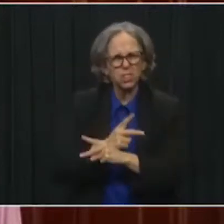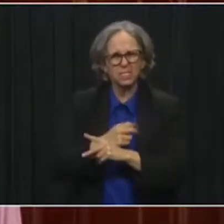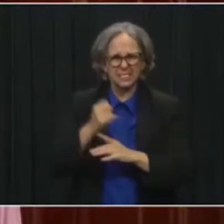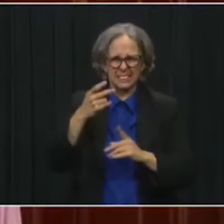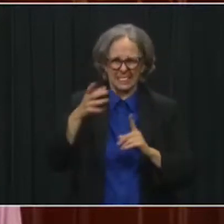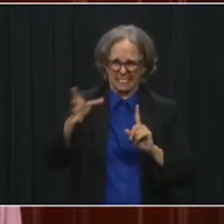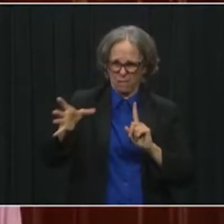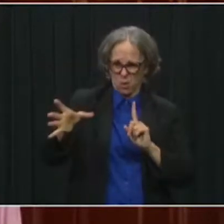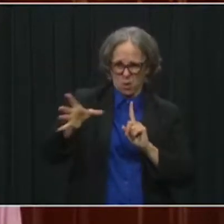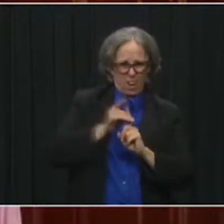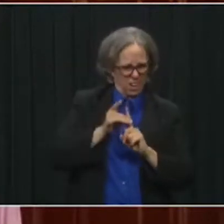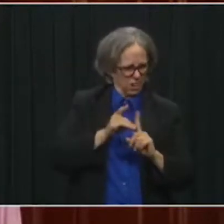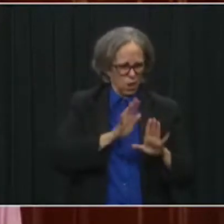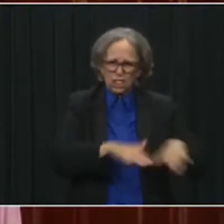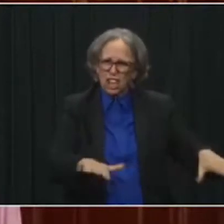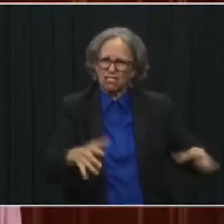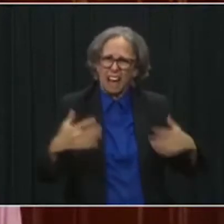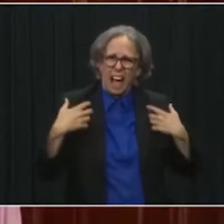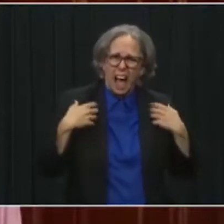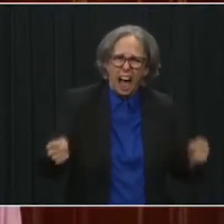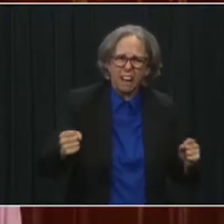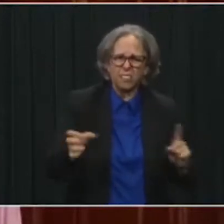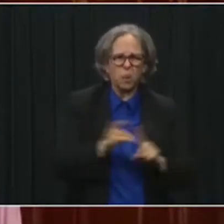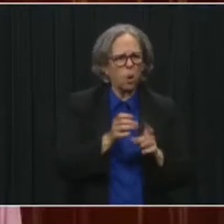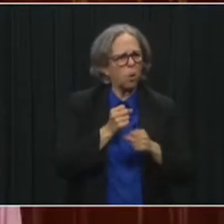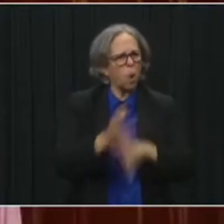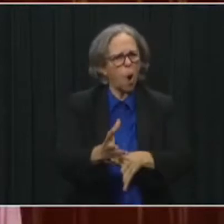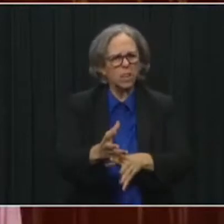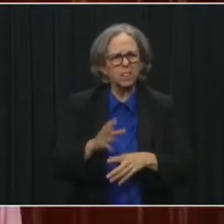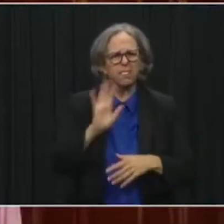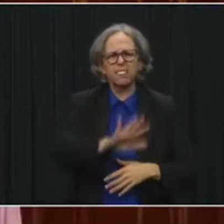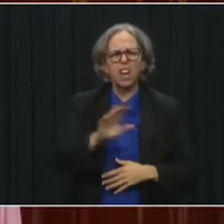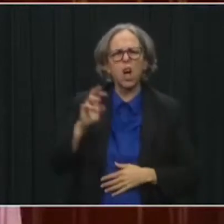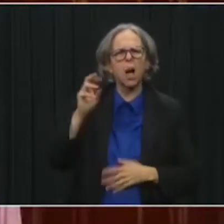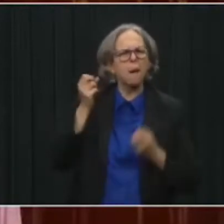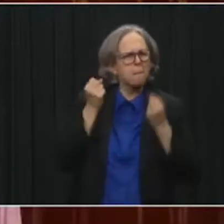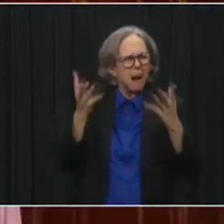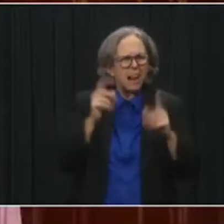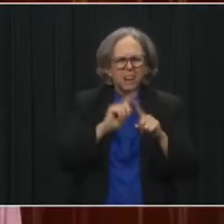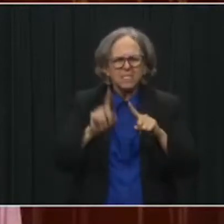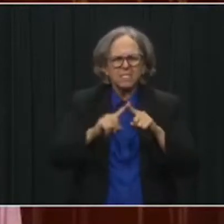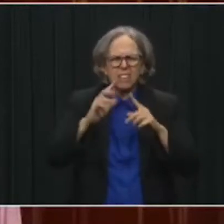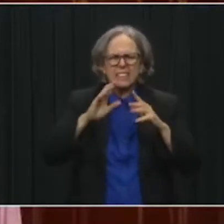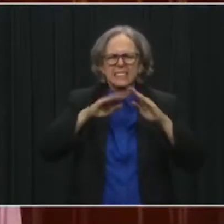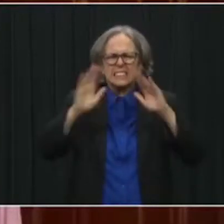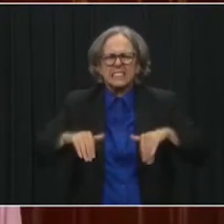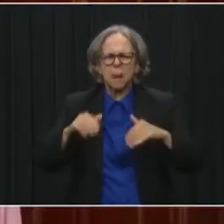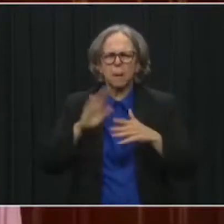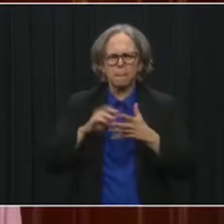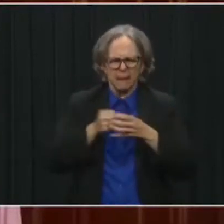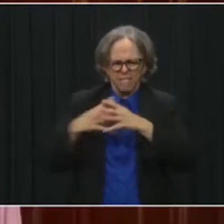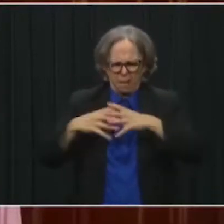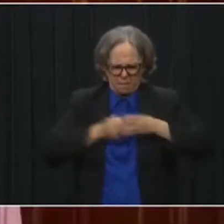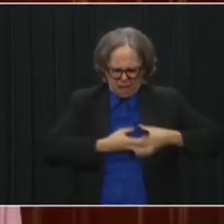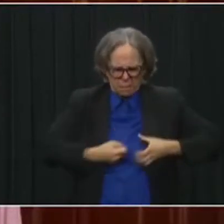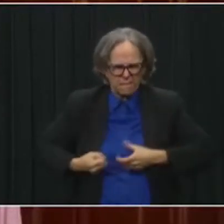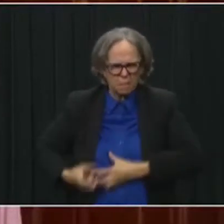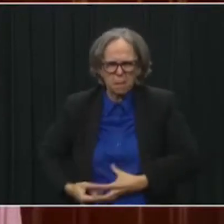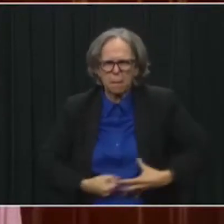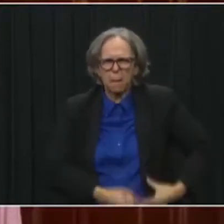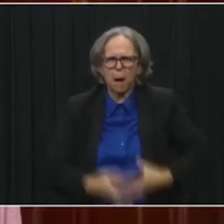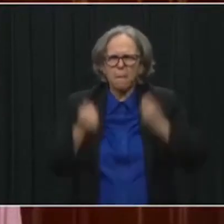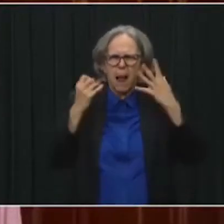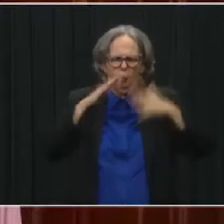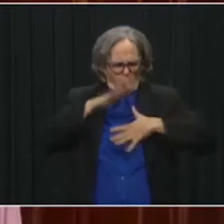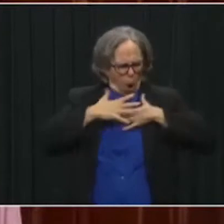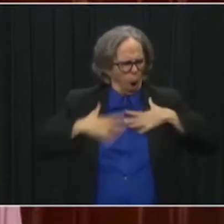a multi-system inflammatory condition that makes them very sick and puts them in the hospital for a very long time.